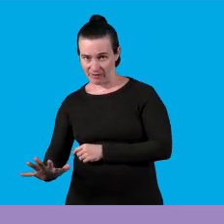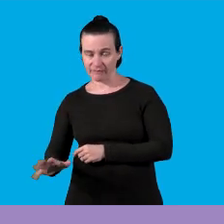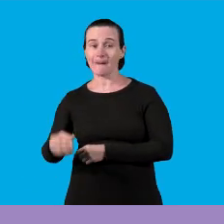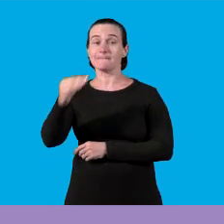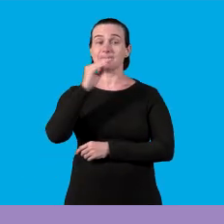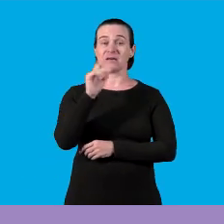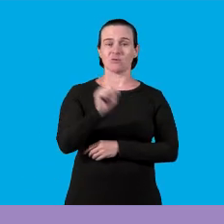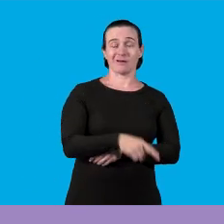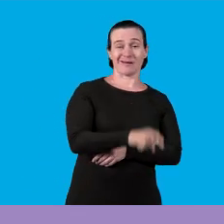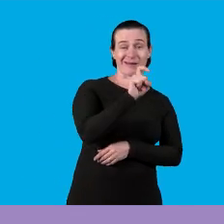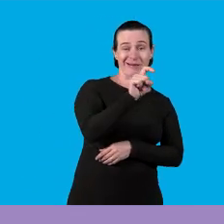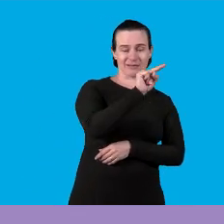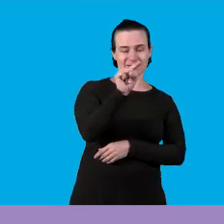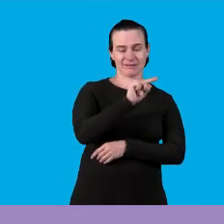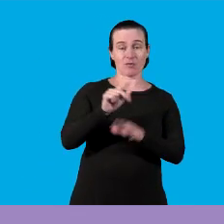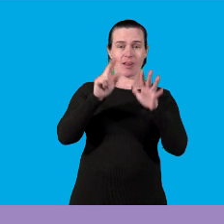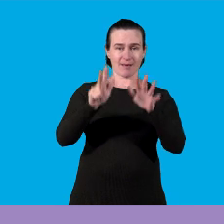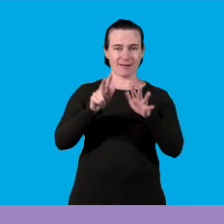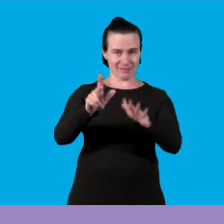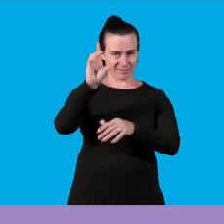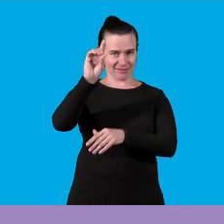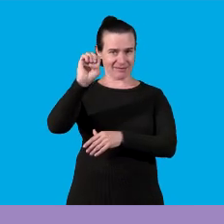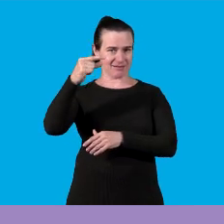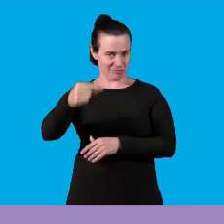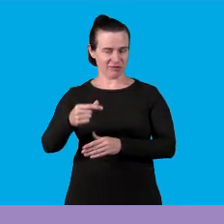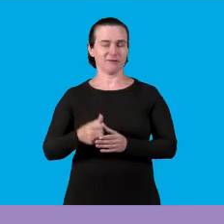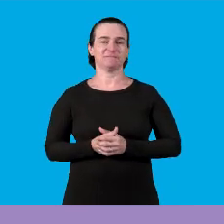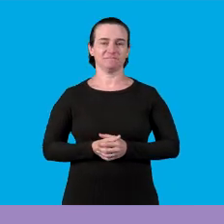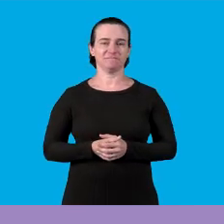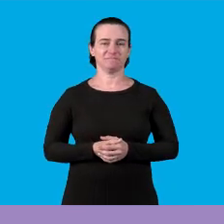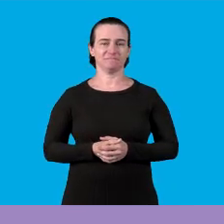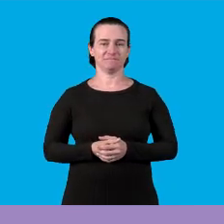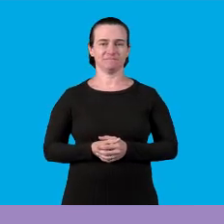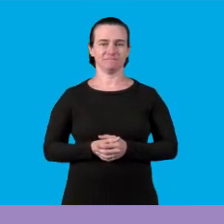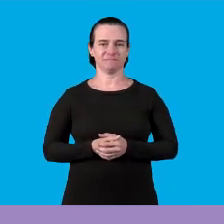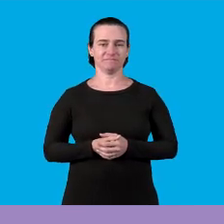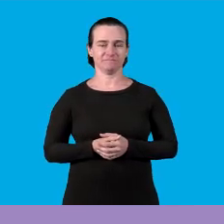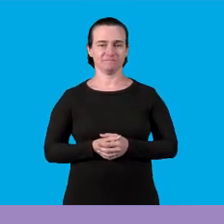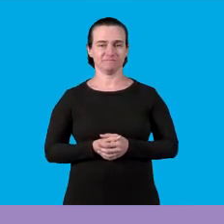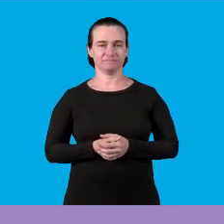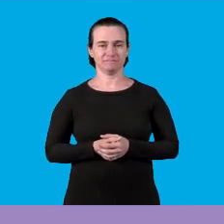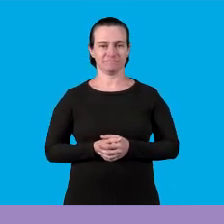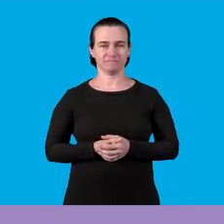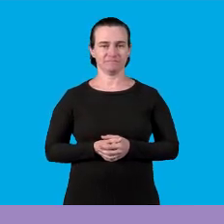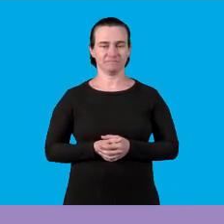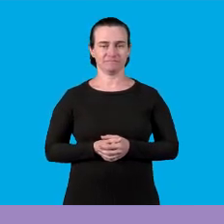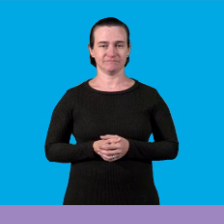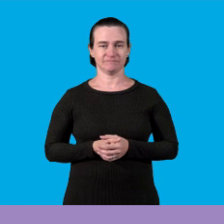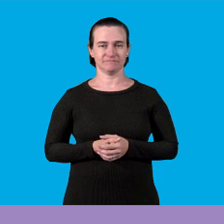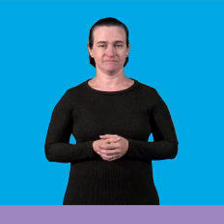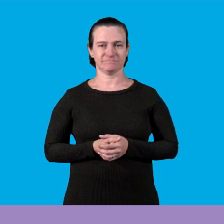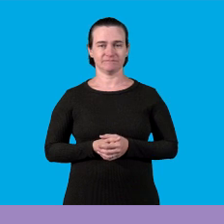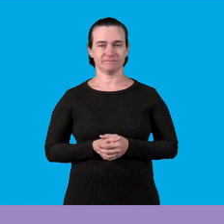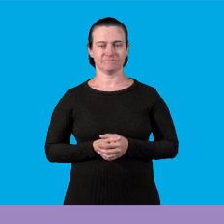equals to 18 degrees. Yes, 90 divided by 5 is 18